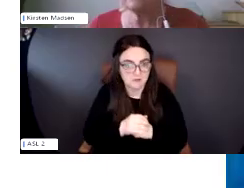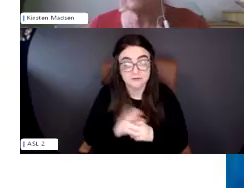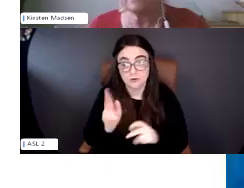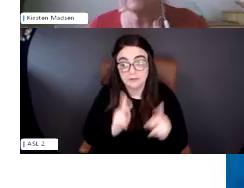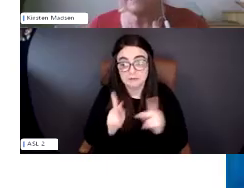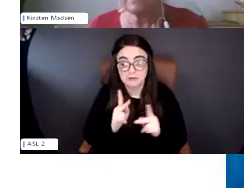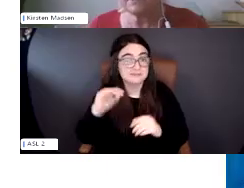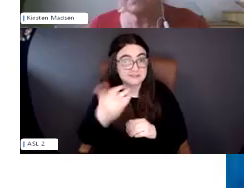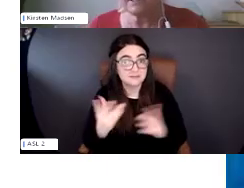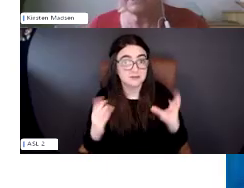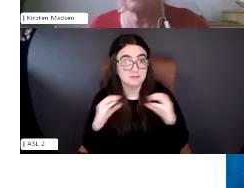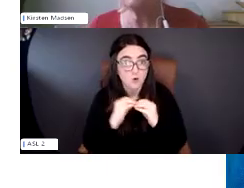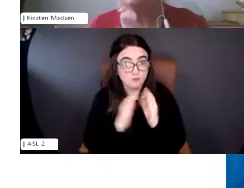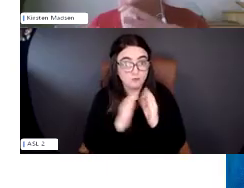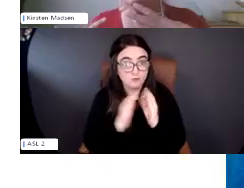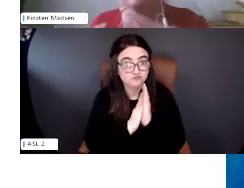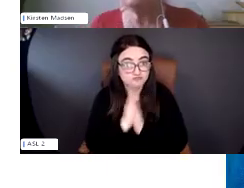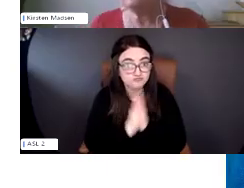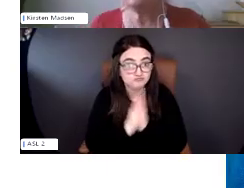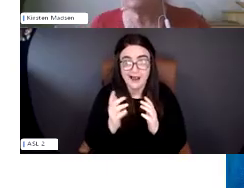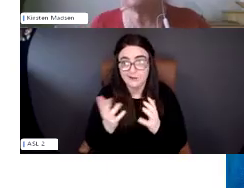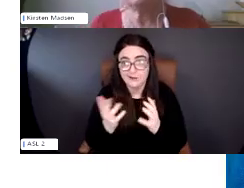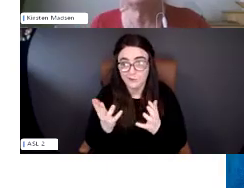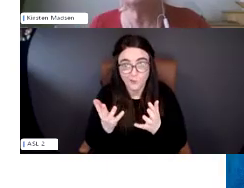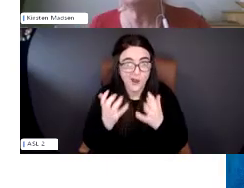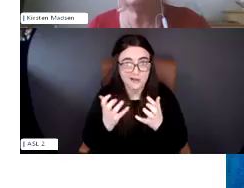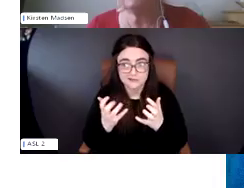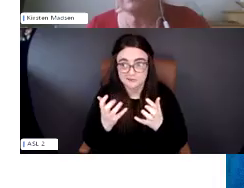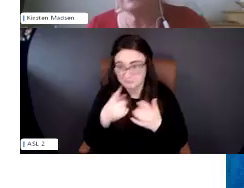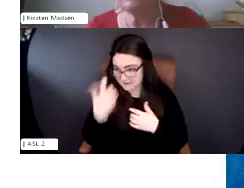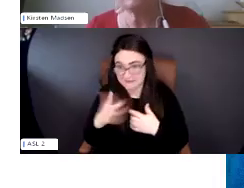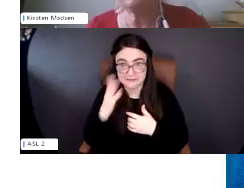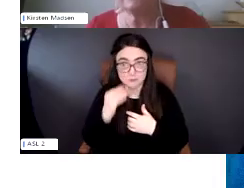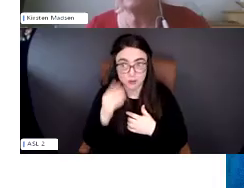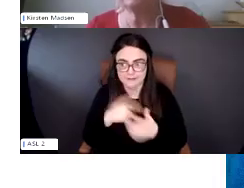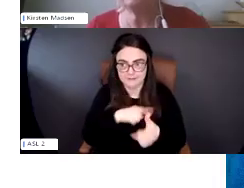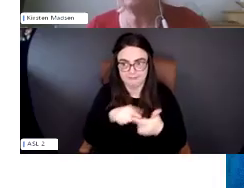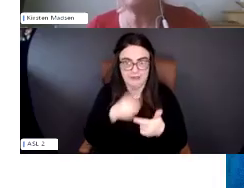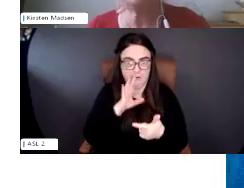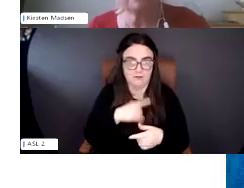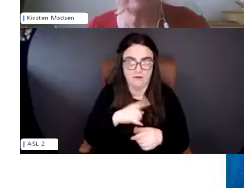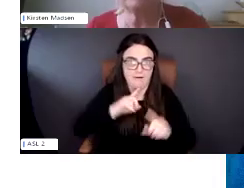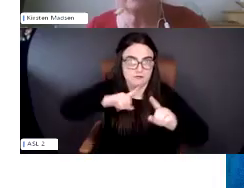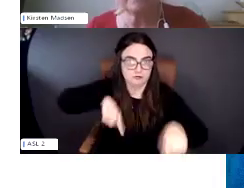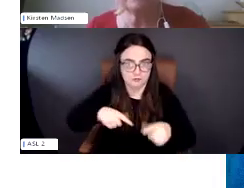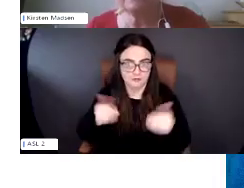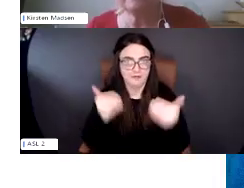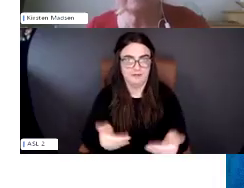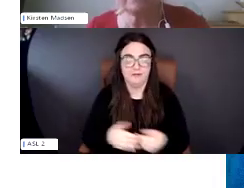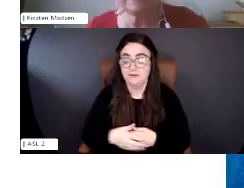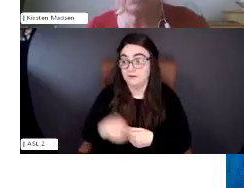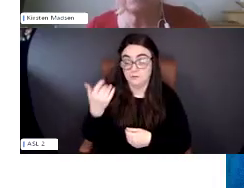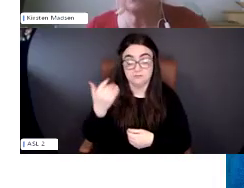invested with regard to answering the questions. And they really were. Like, the open-ended questions people provided a great deal